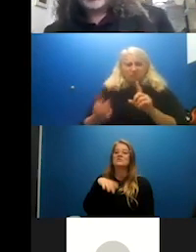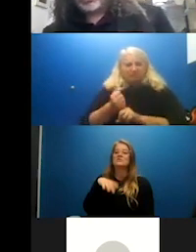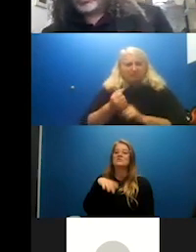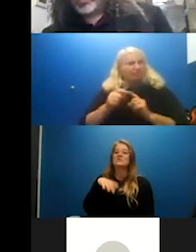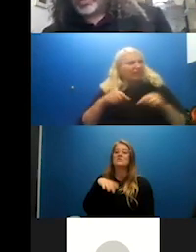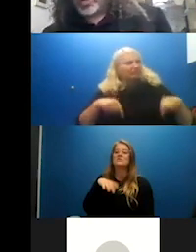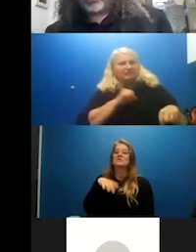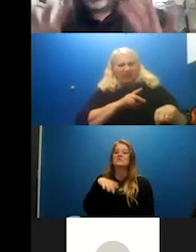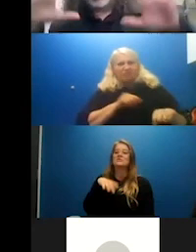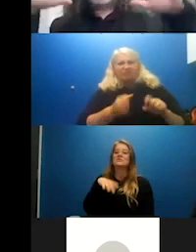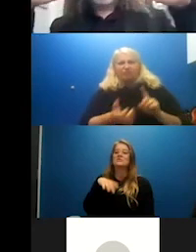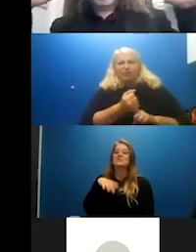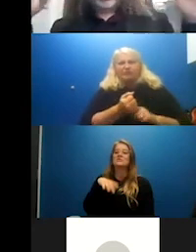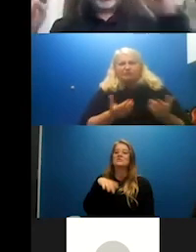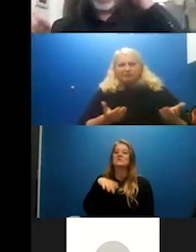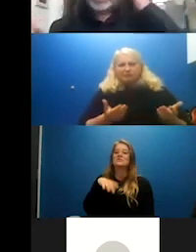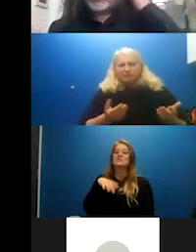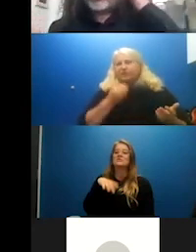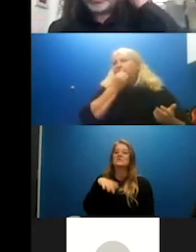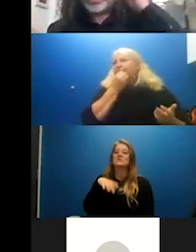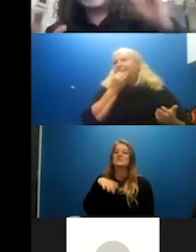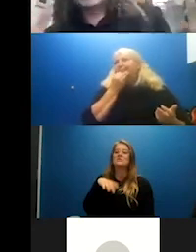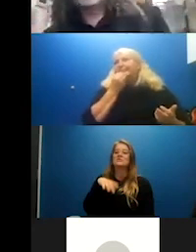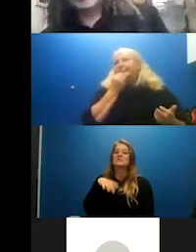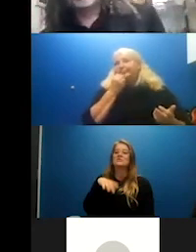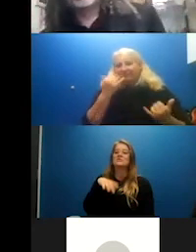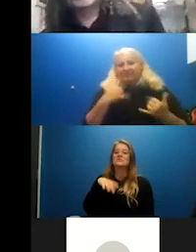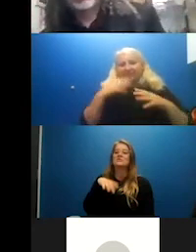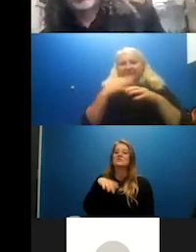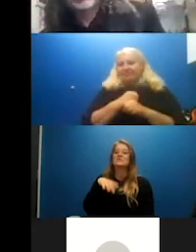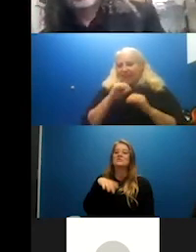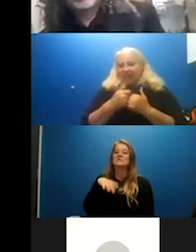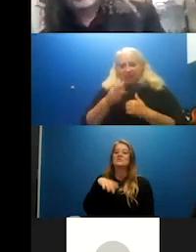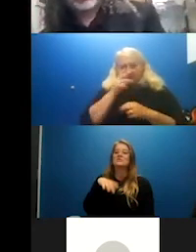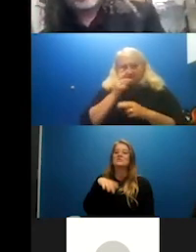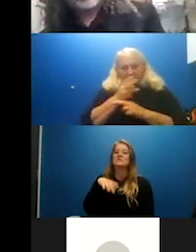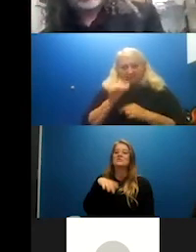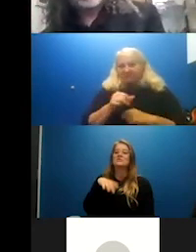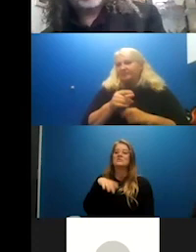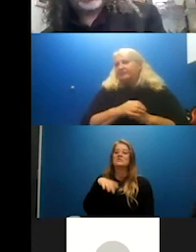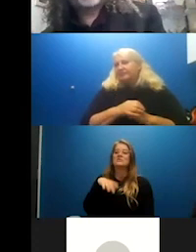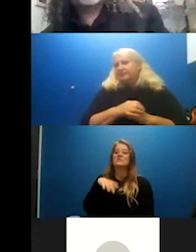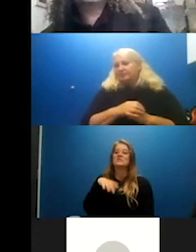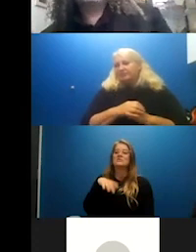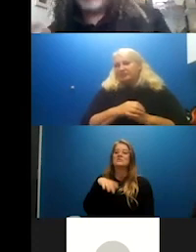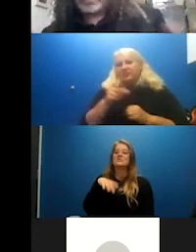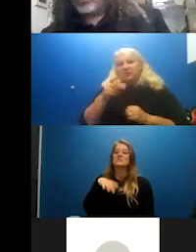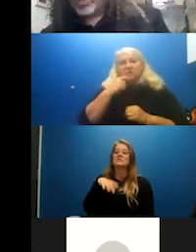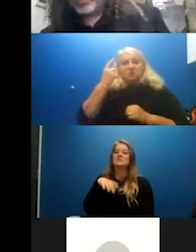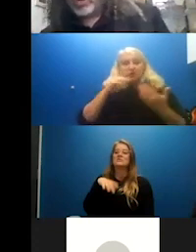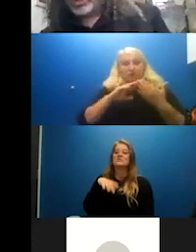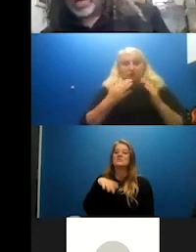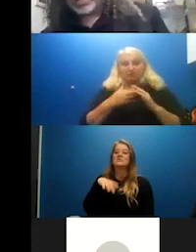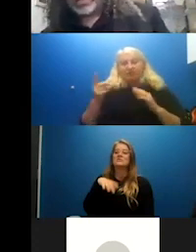Just to close, I want to offer a larger perspective of how this can be used. There's a community that has been offering many